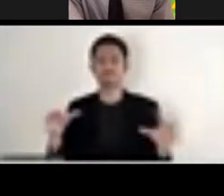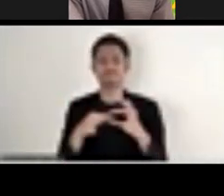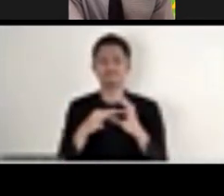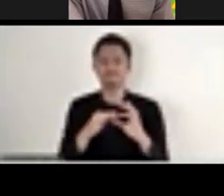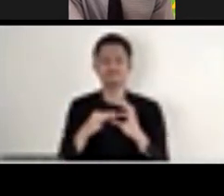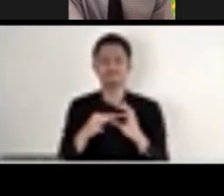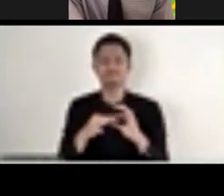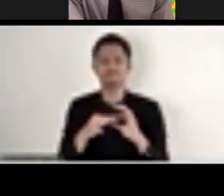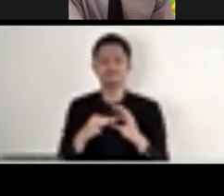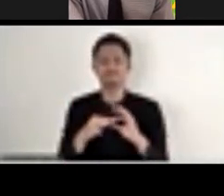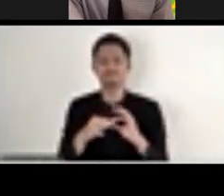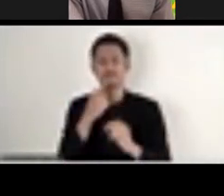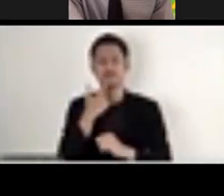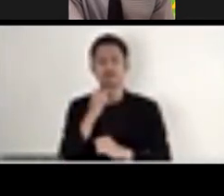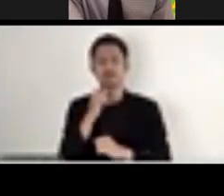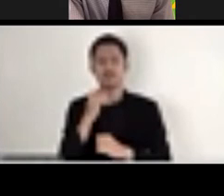friends